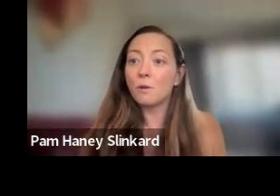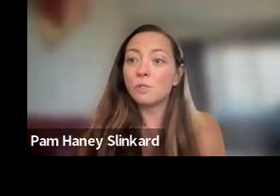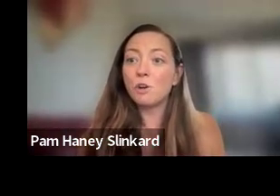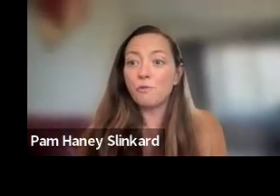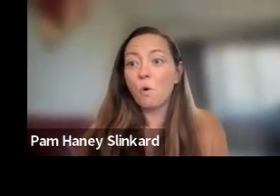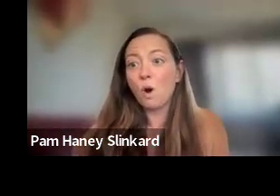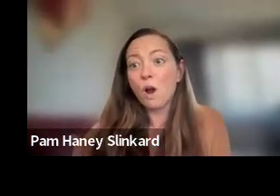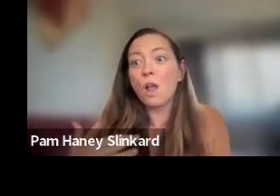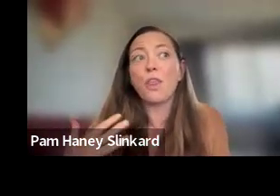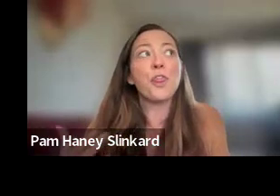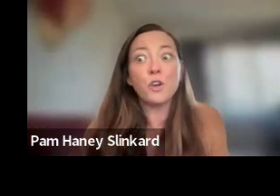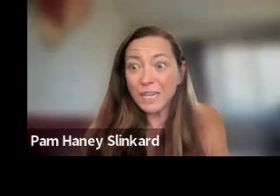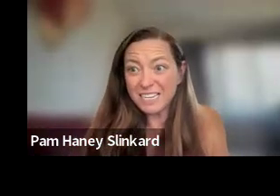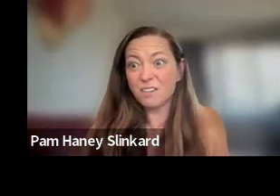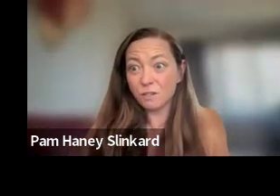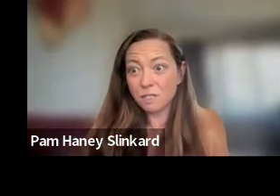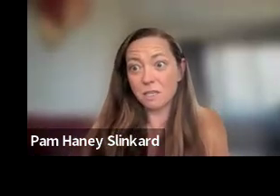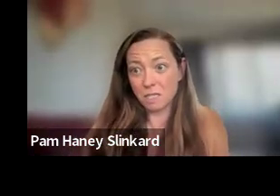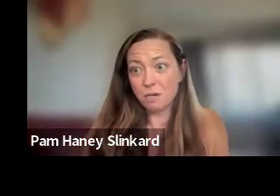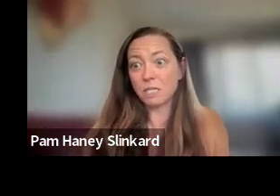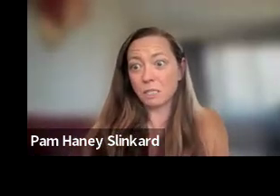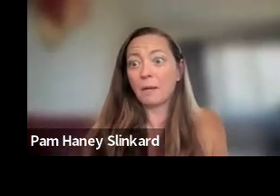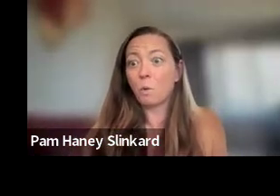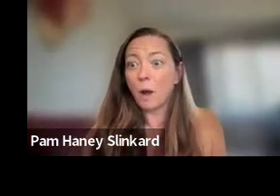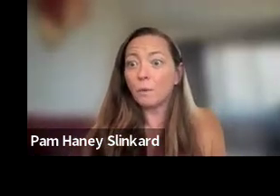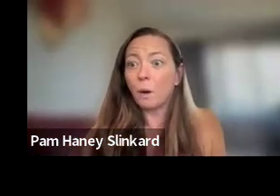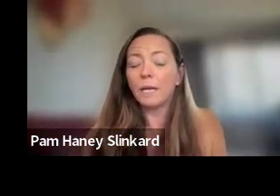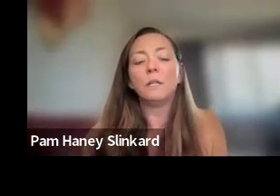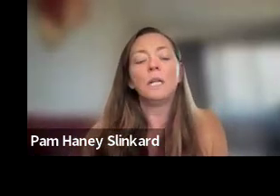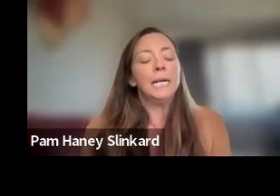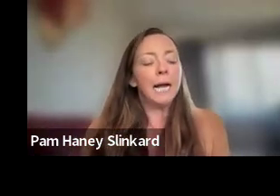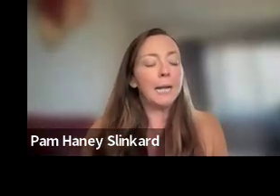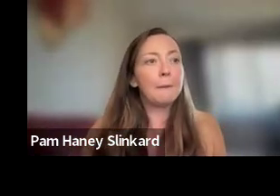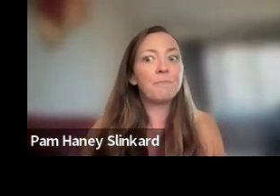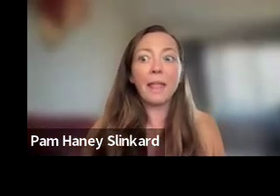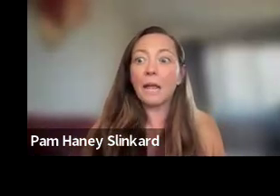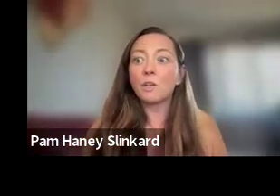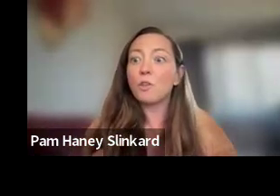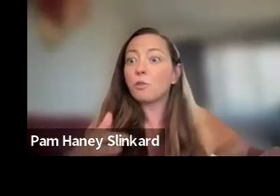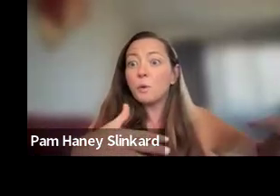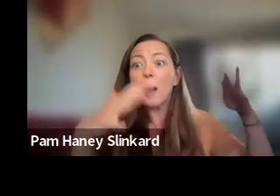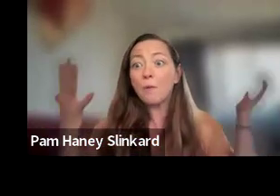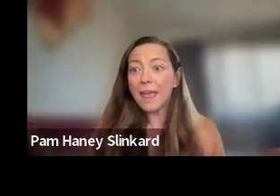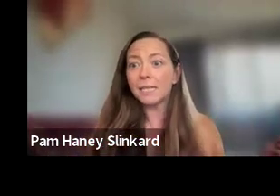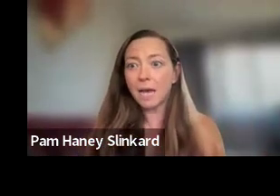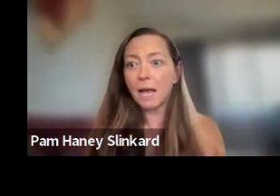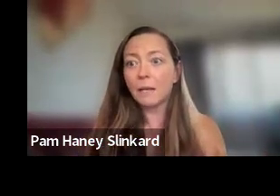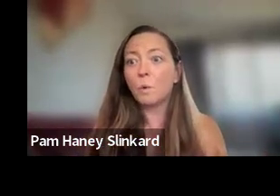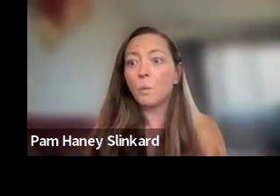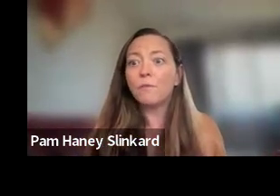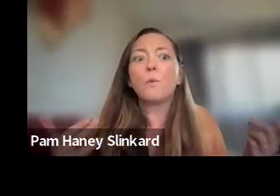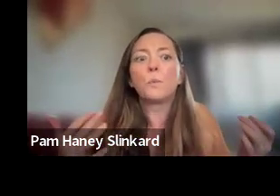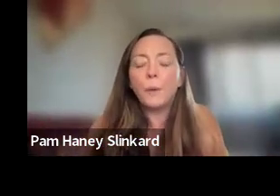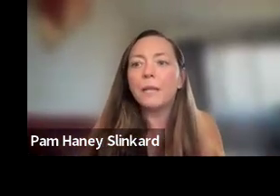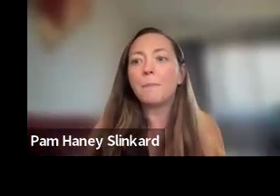been around for 30 years this year. It's been quite a while. And throughout that